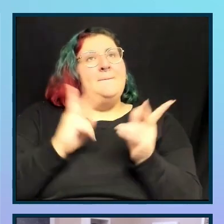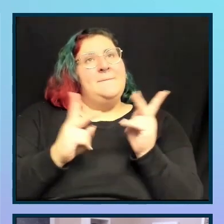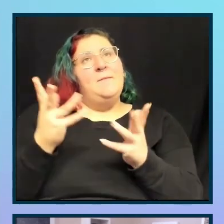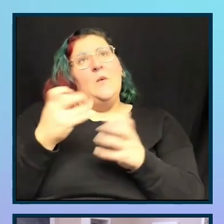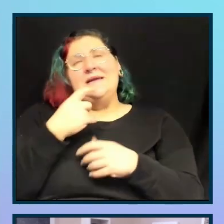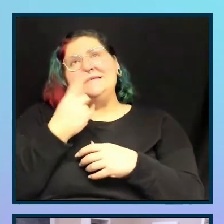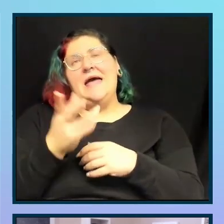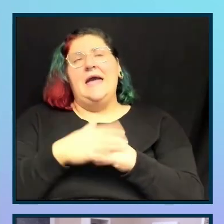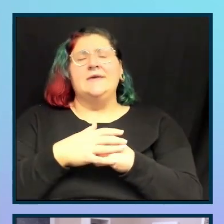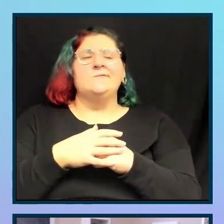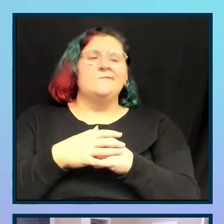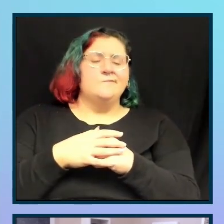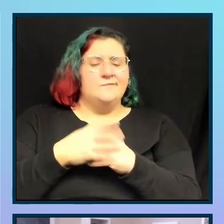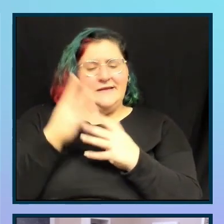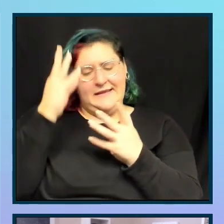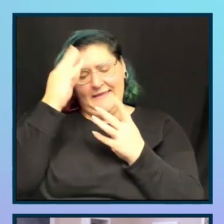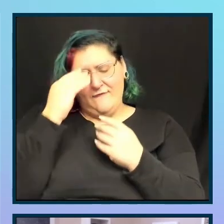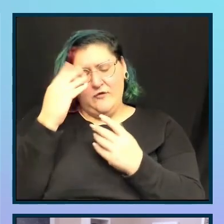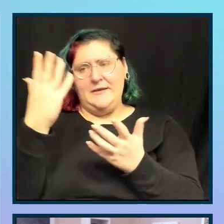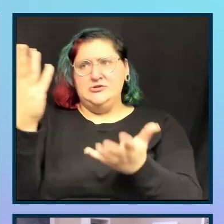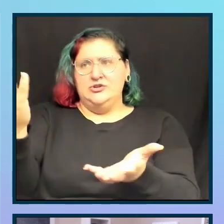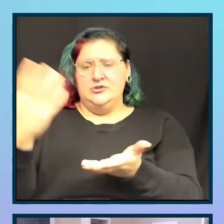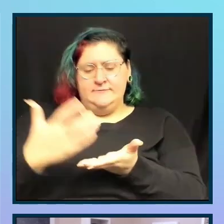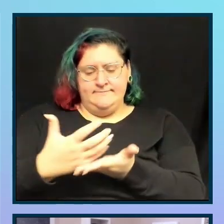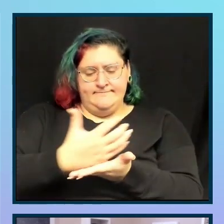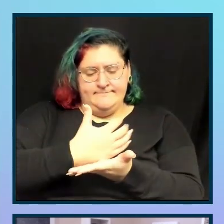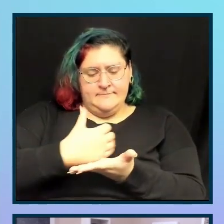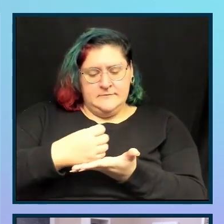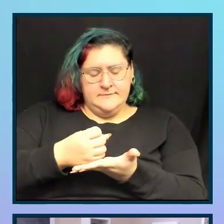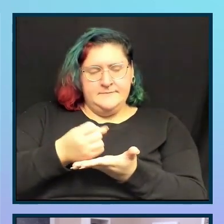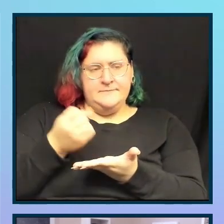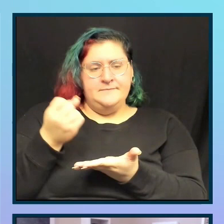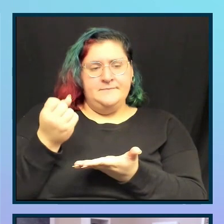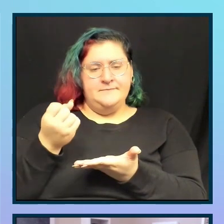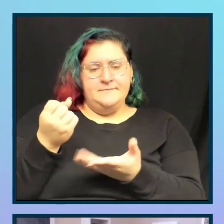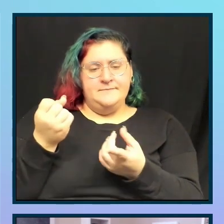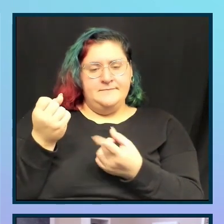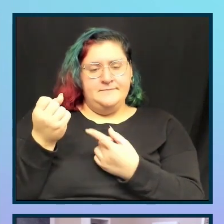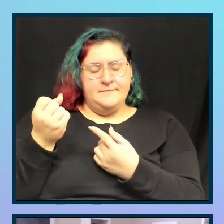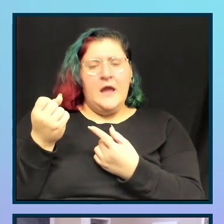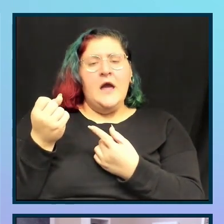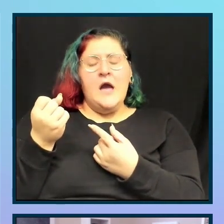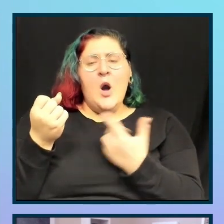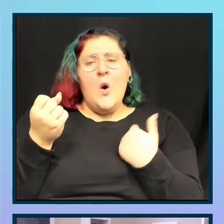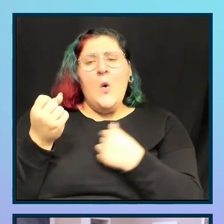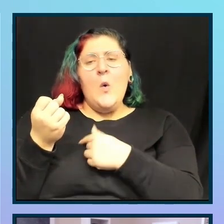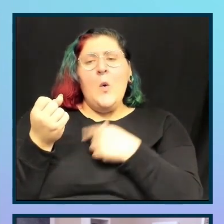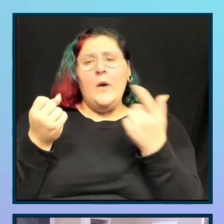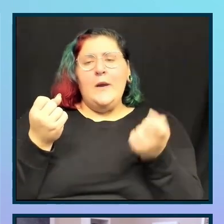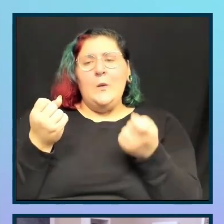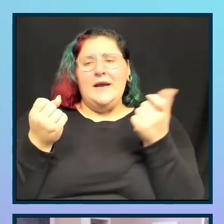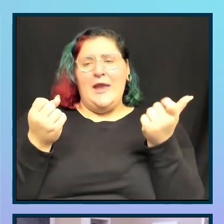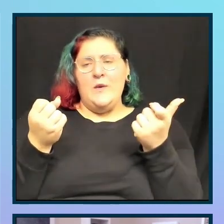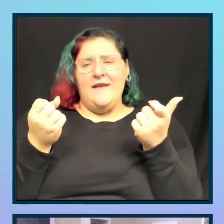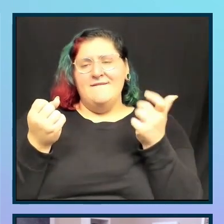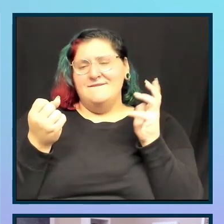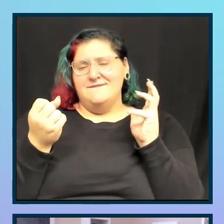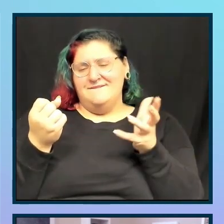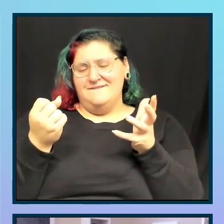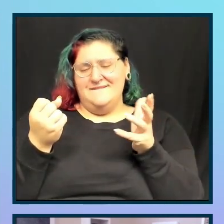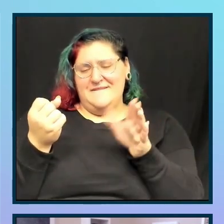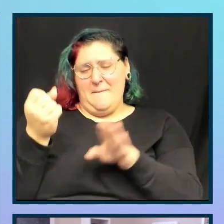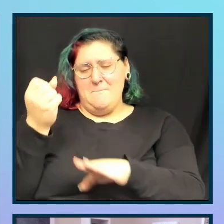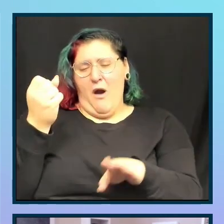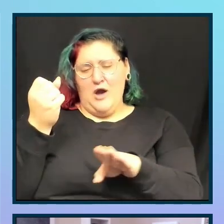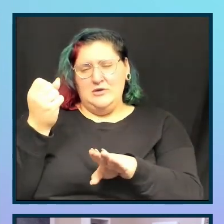and let's get rid of the outliers. Let's get rid of the outlying 2% or 5% or whatever so that